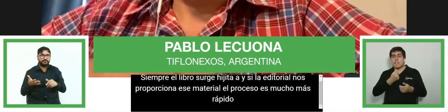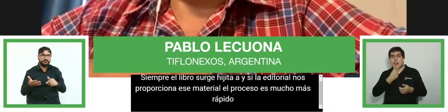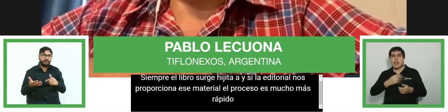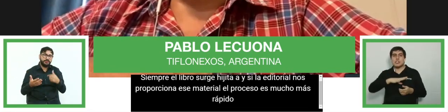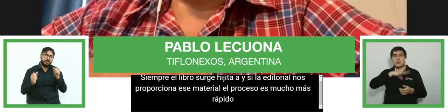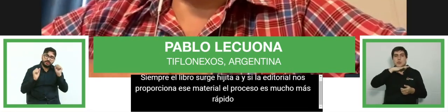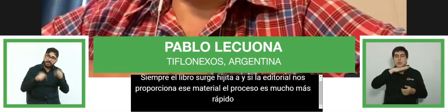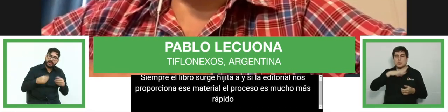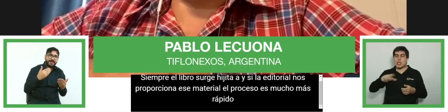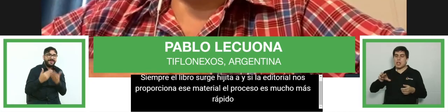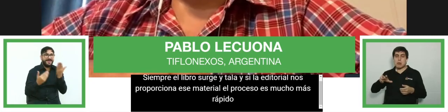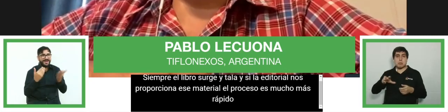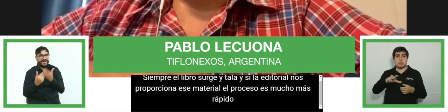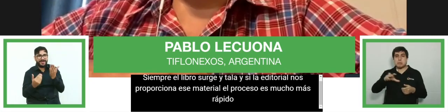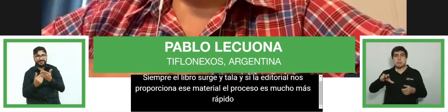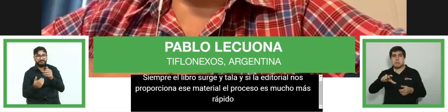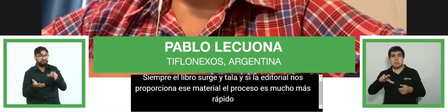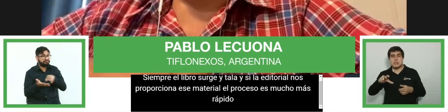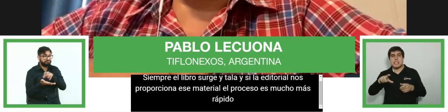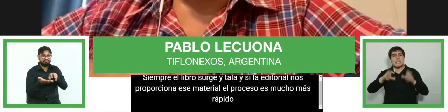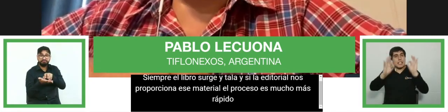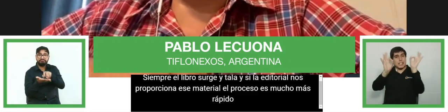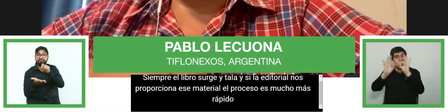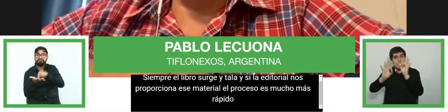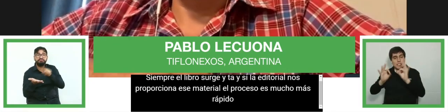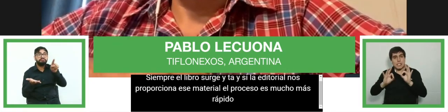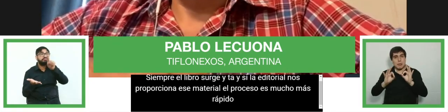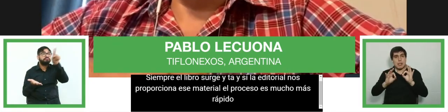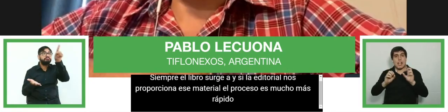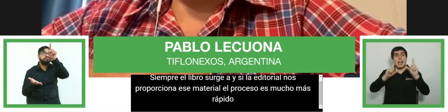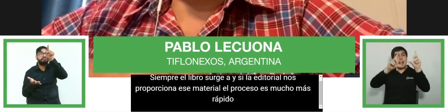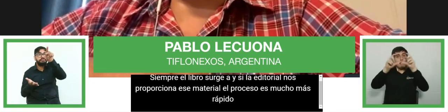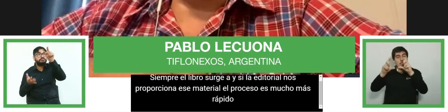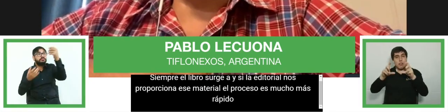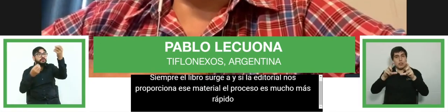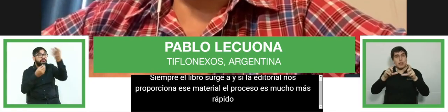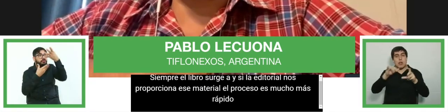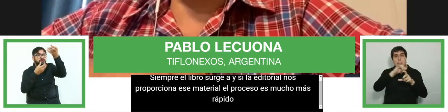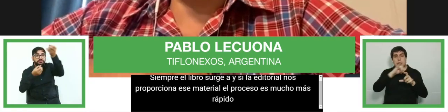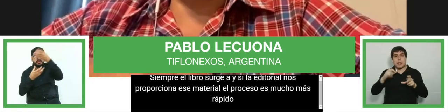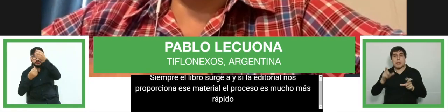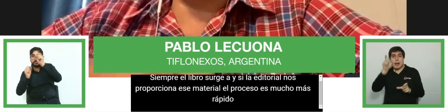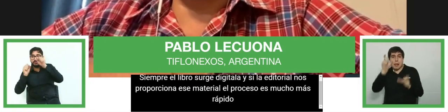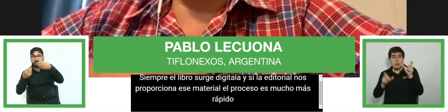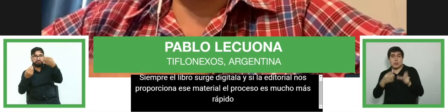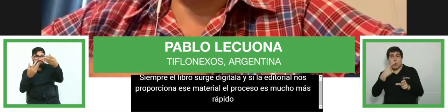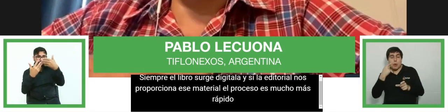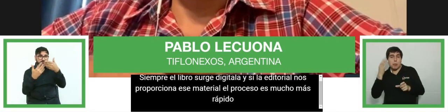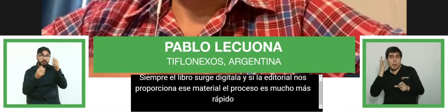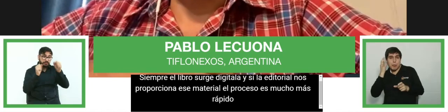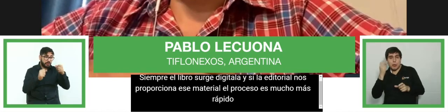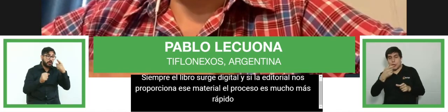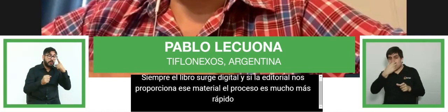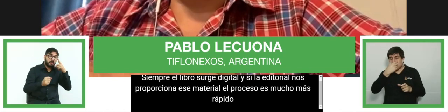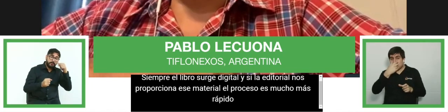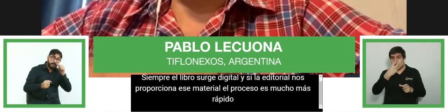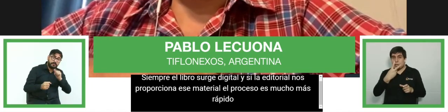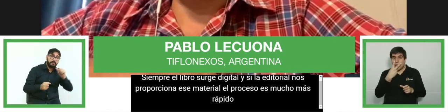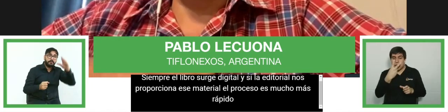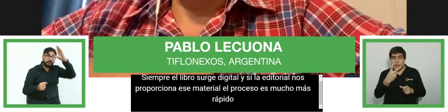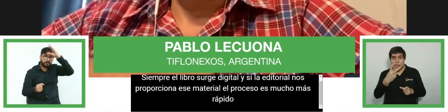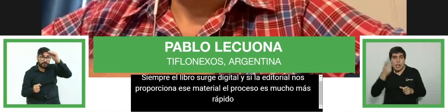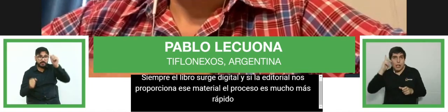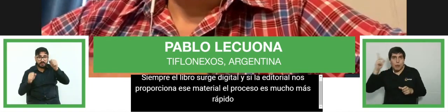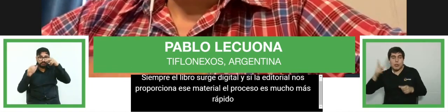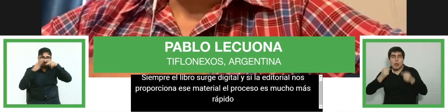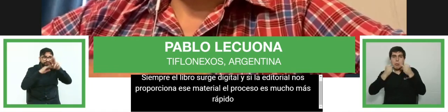to have description of graphical elements so that students with visual disabilities can access the material.